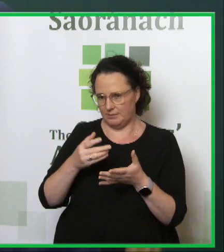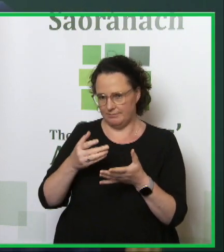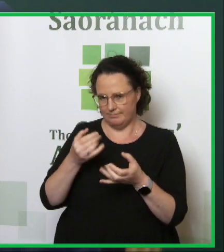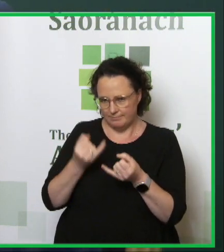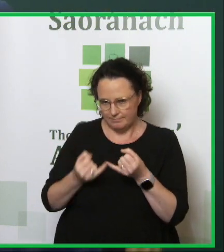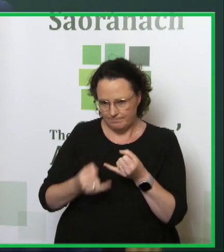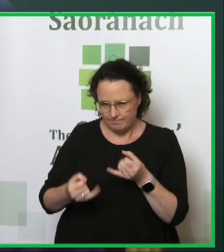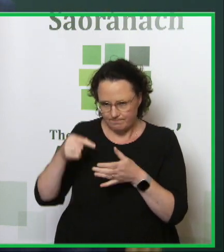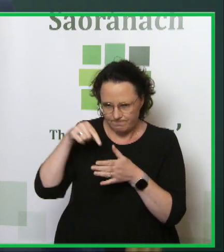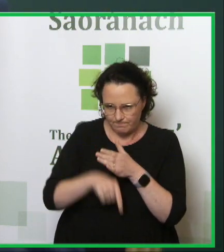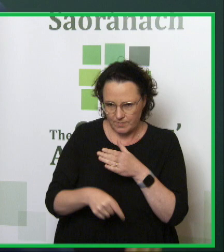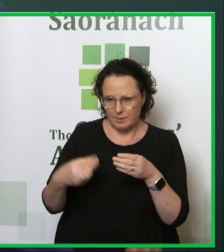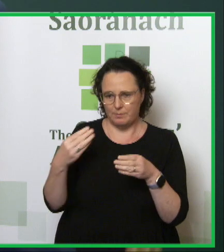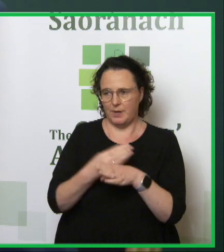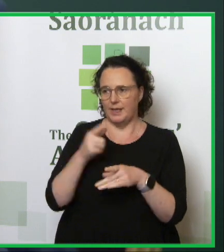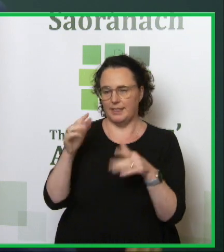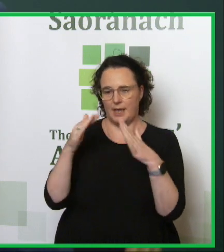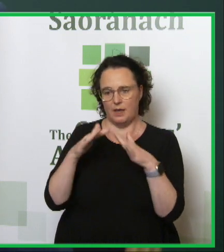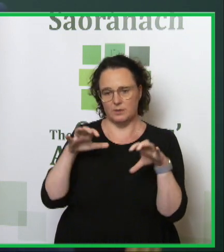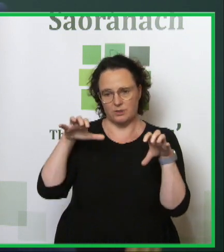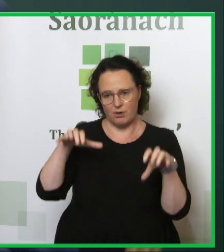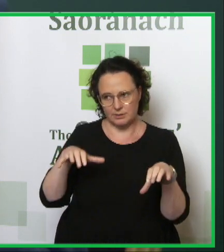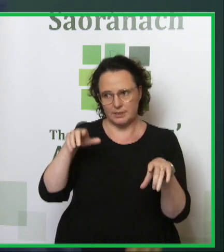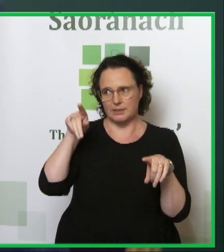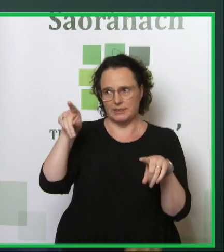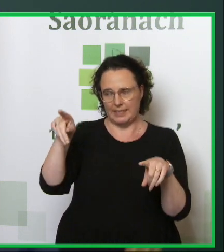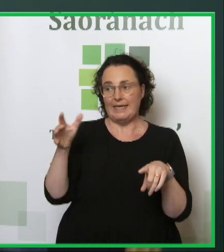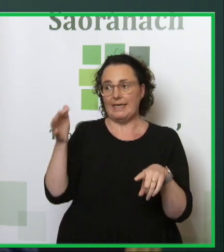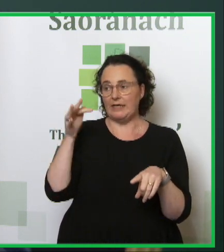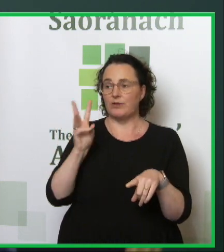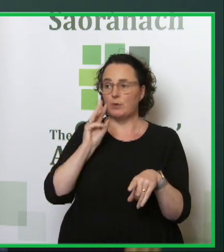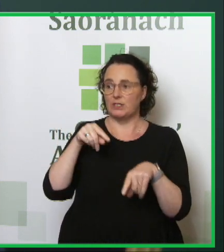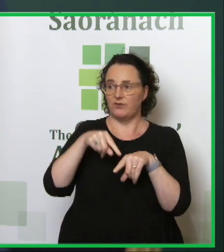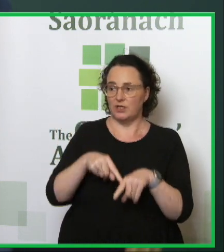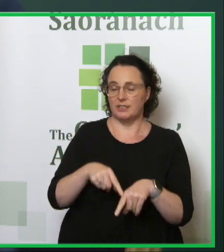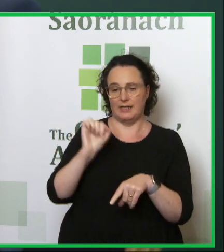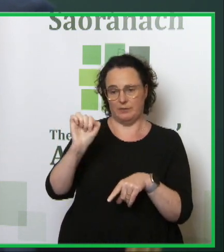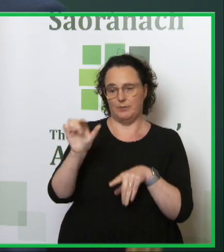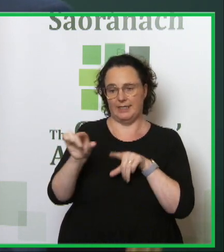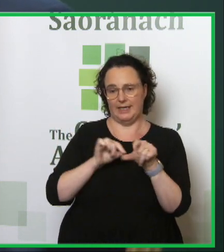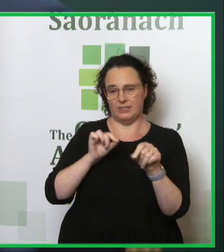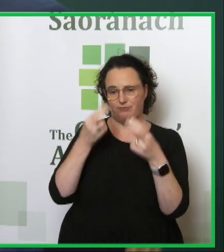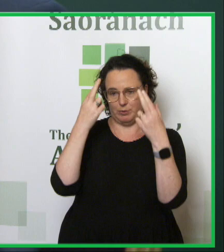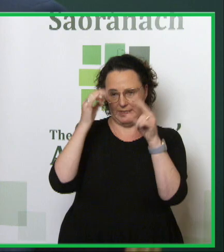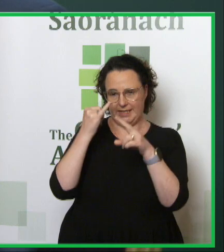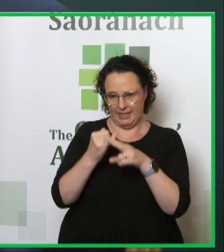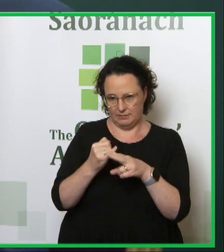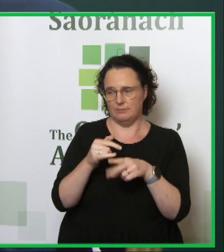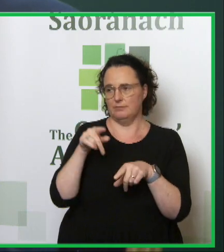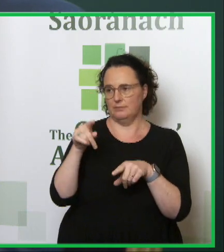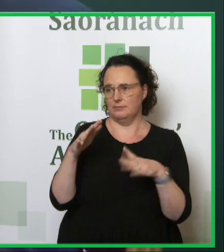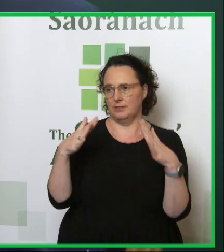the recommendation of the Assembly, a lot of the details will have to be worked out by the elected representatives in the Oireachtas. Thank you. Thank you,